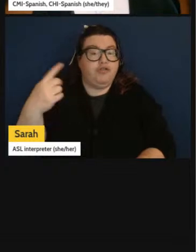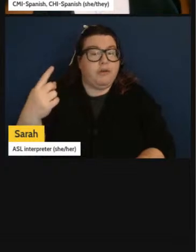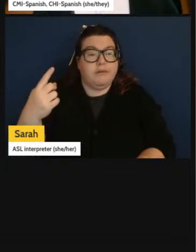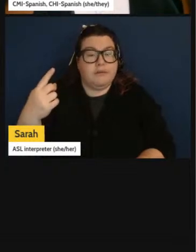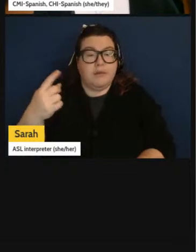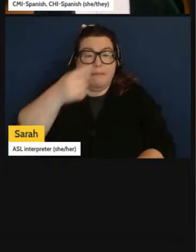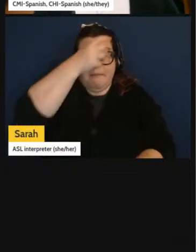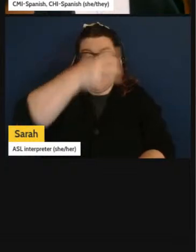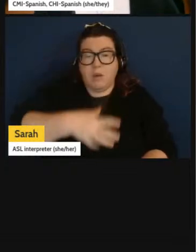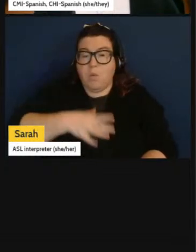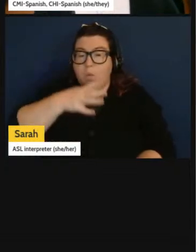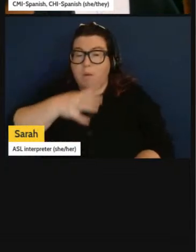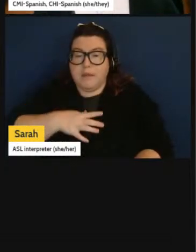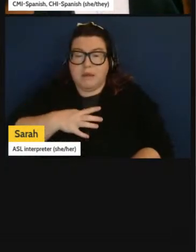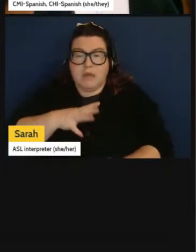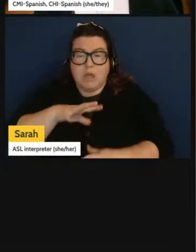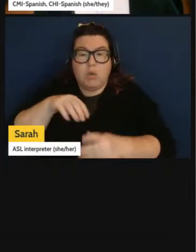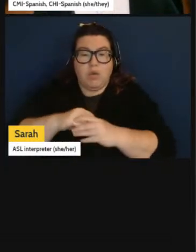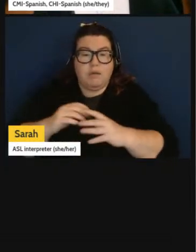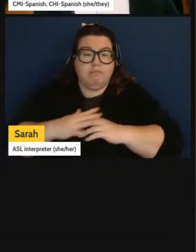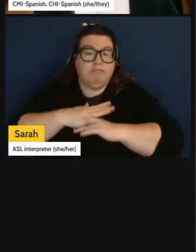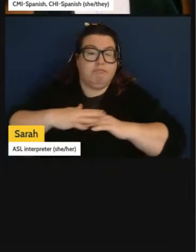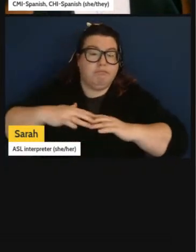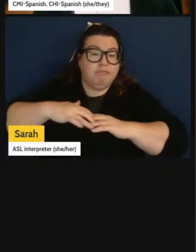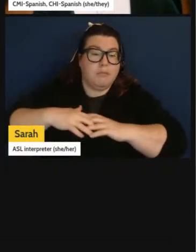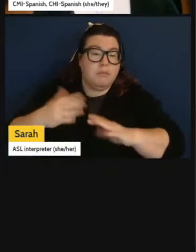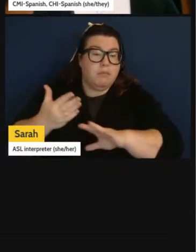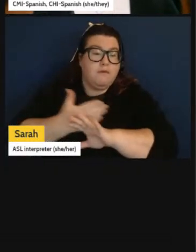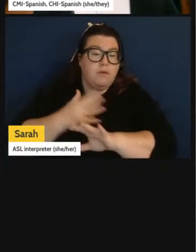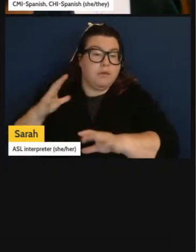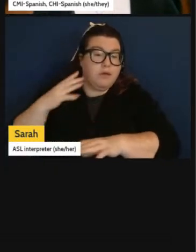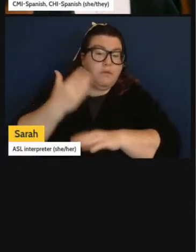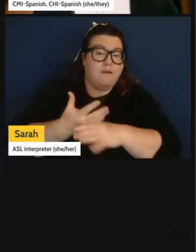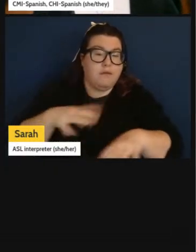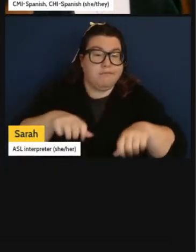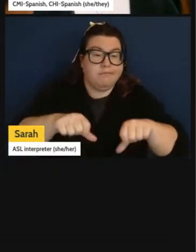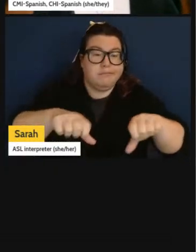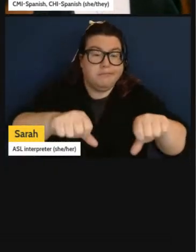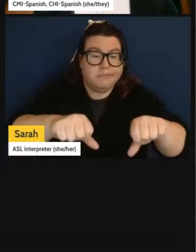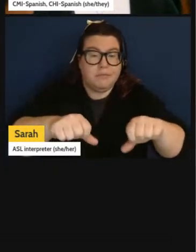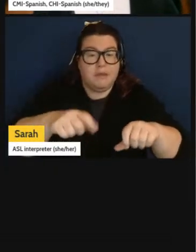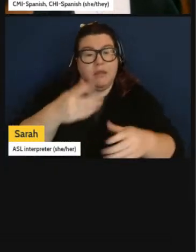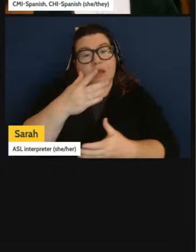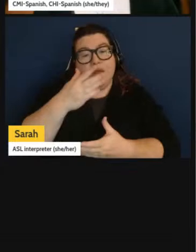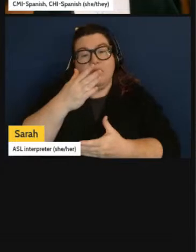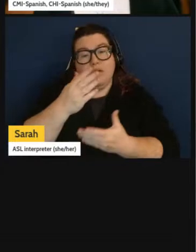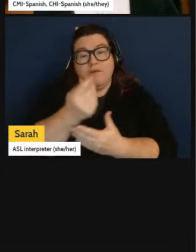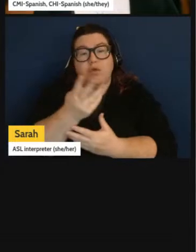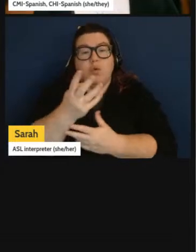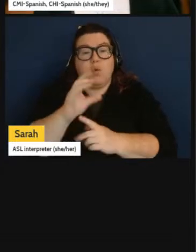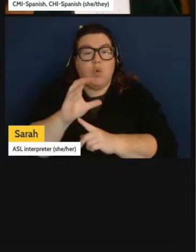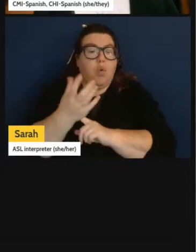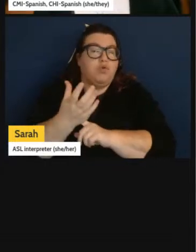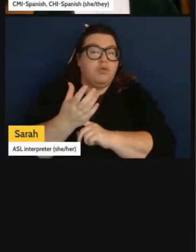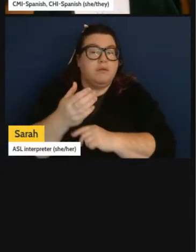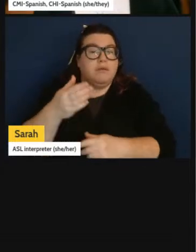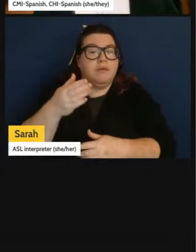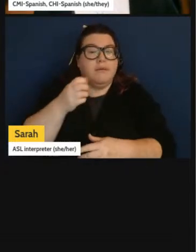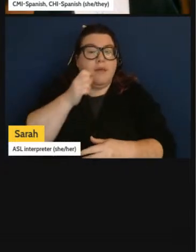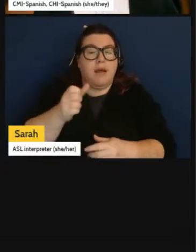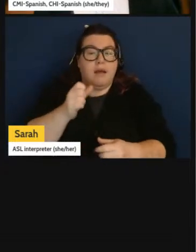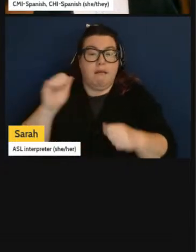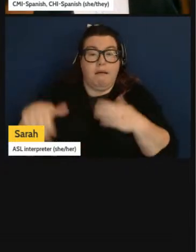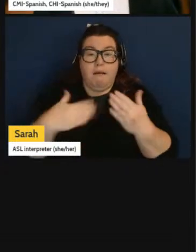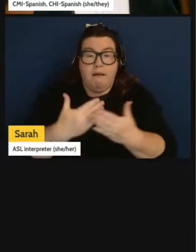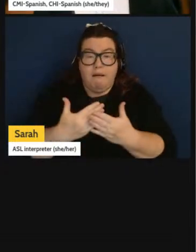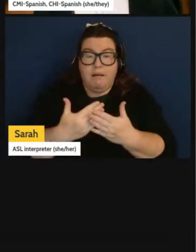that existed before the arrival of colonizers. These are just a few of those cultures, many of which, but not all, like I said,